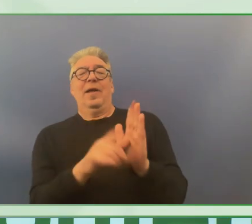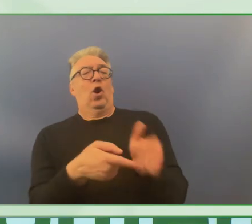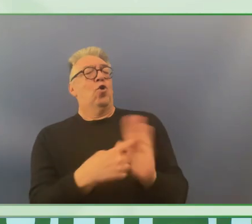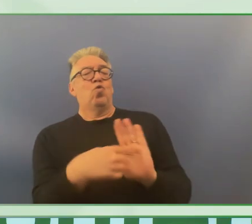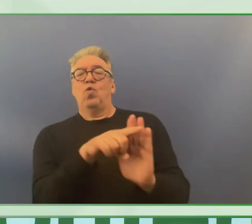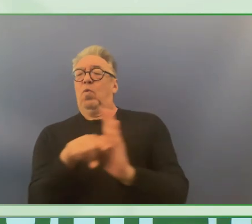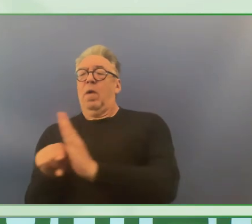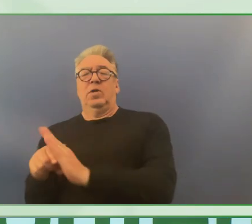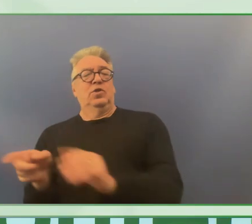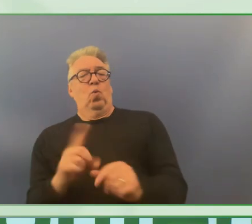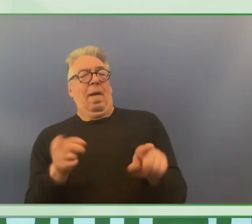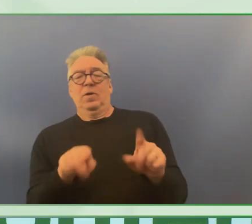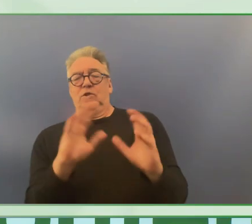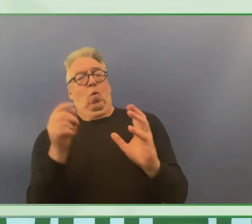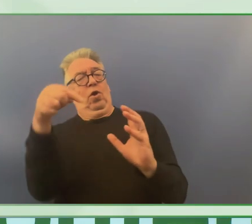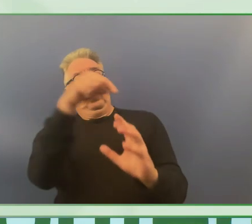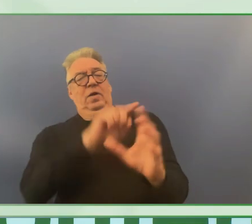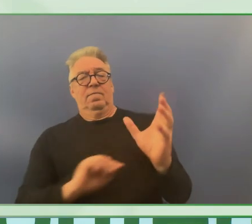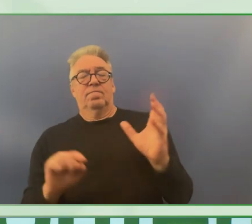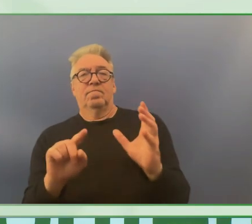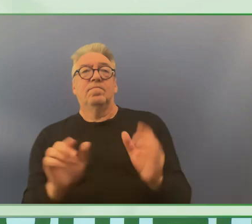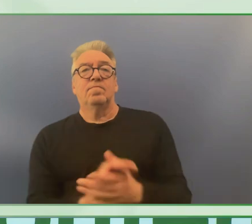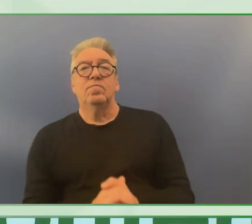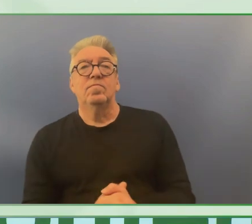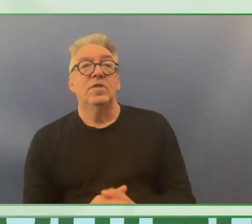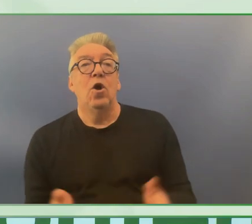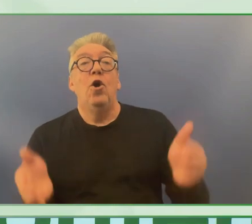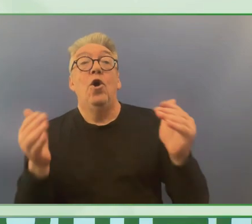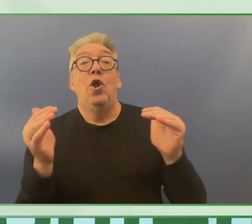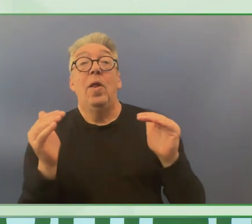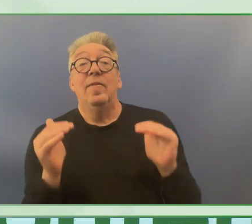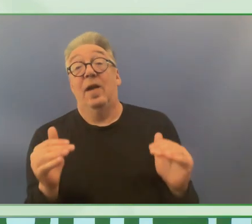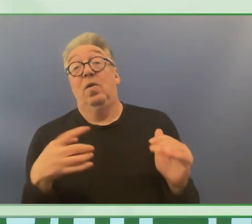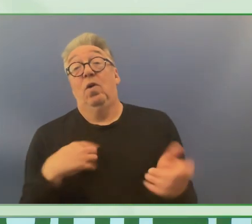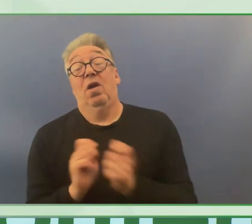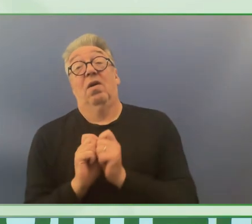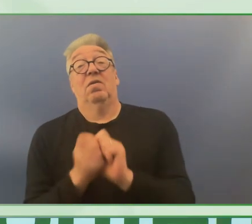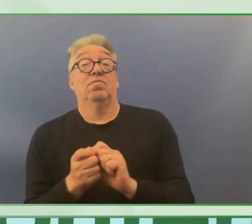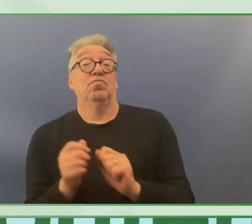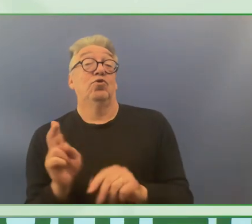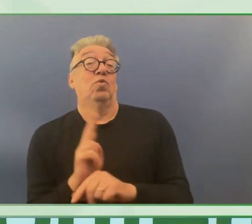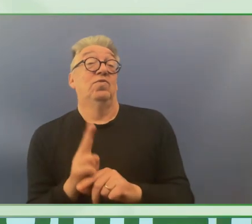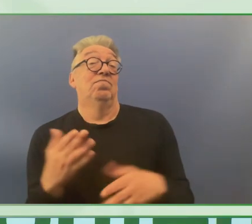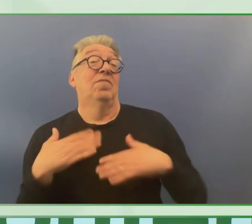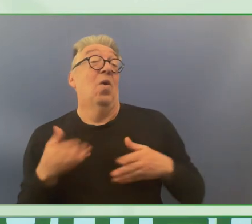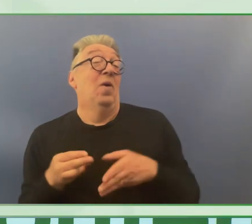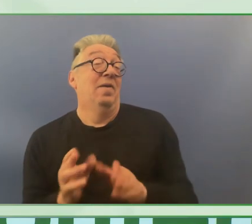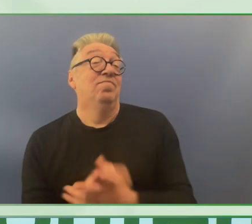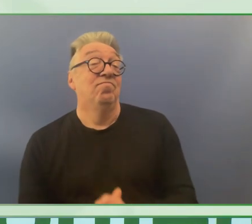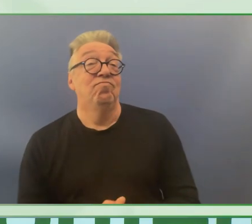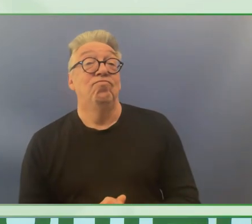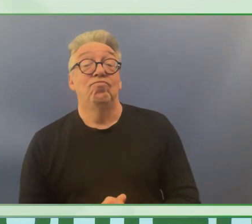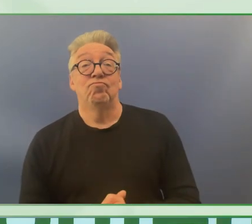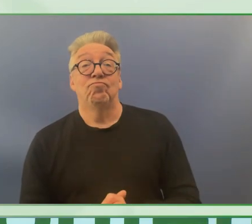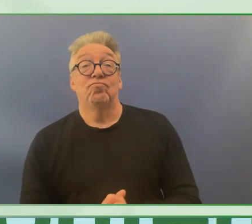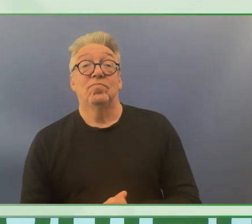world. And then we add our own spin to it, and I'll come back to this in a second. But if I were to go back 2